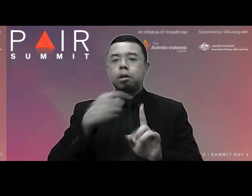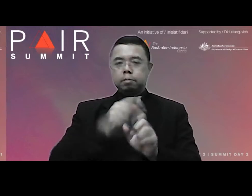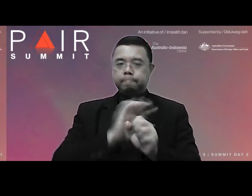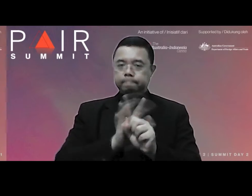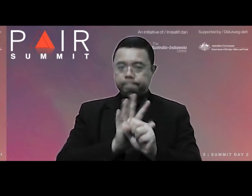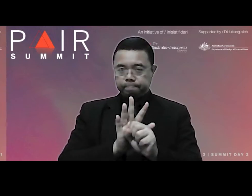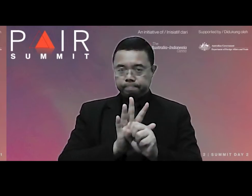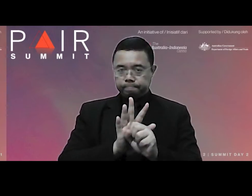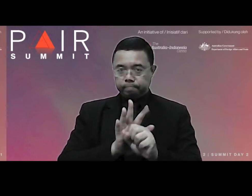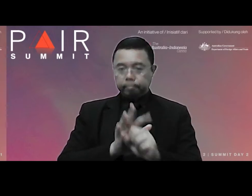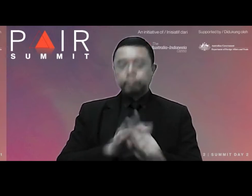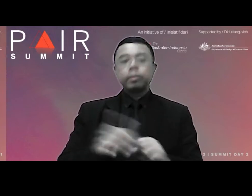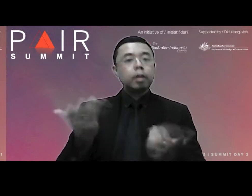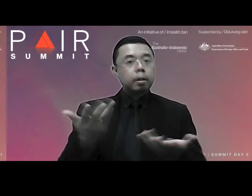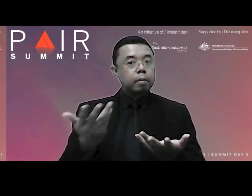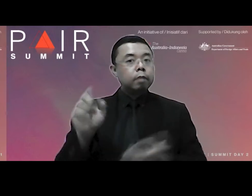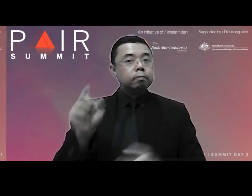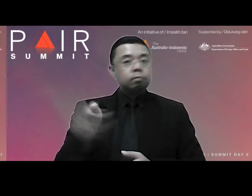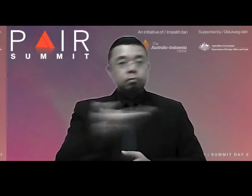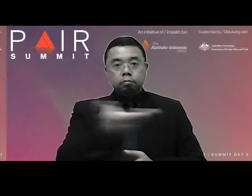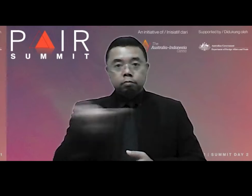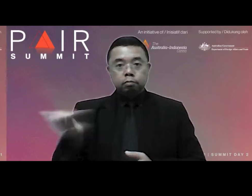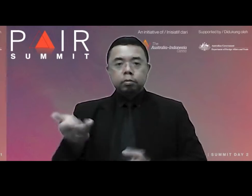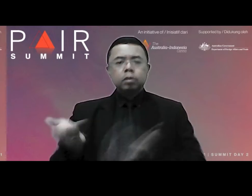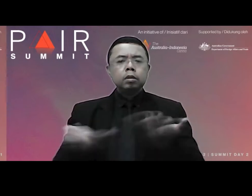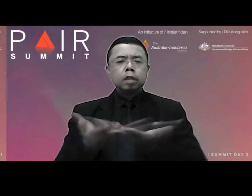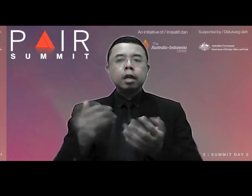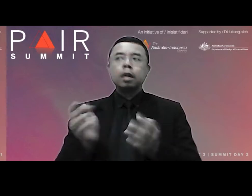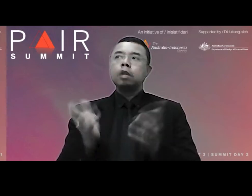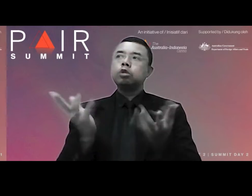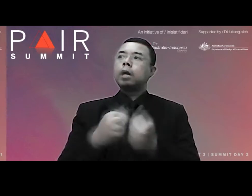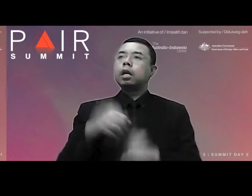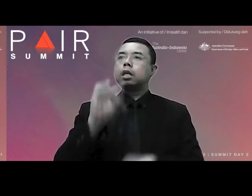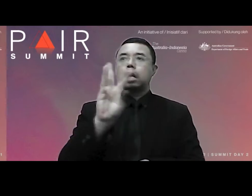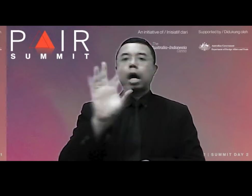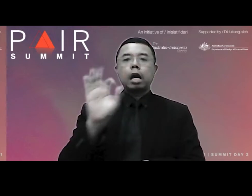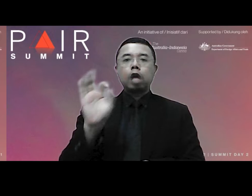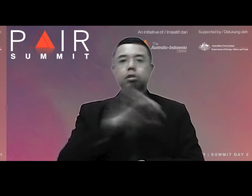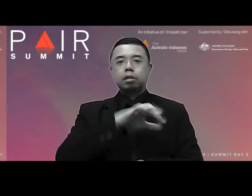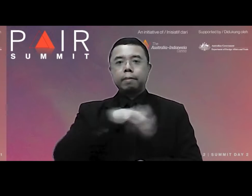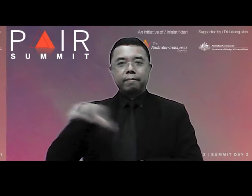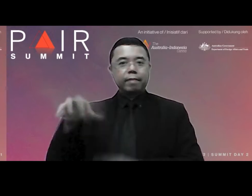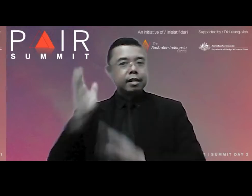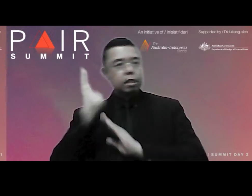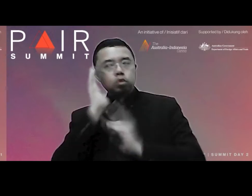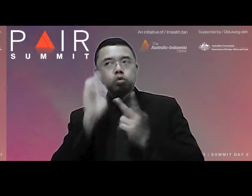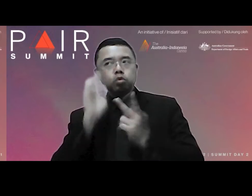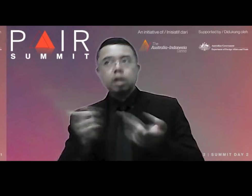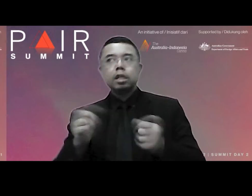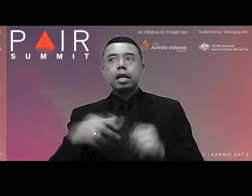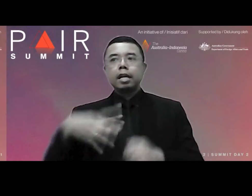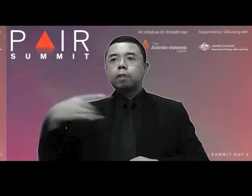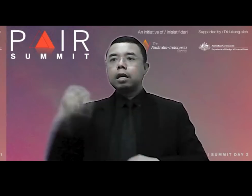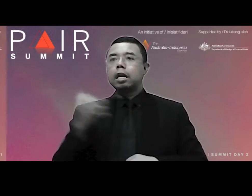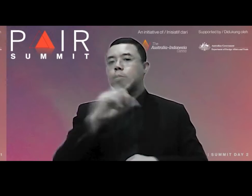and Dr. Chris has been working on the front line since March 2020. So an incredible effort,